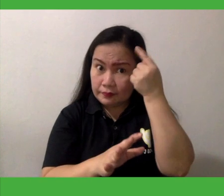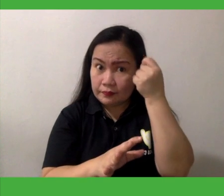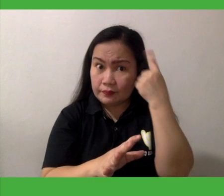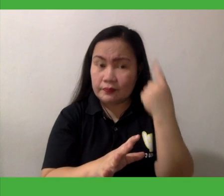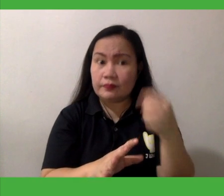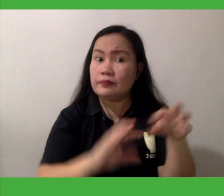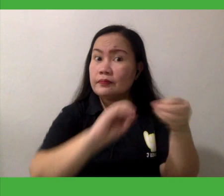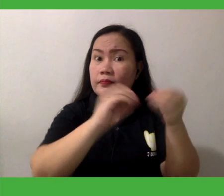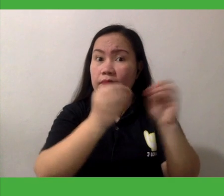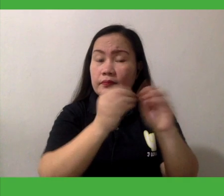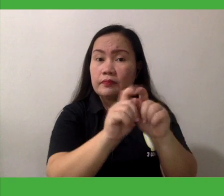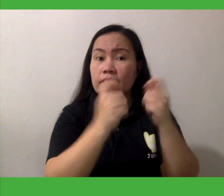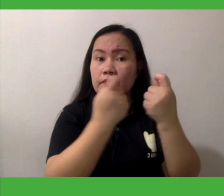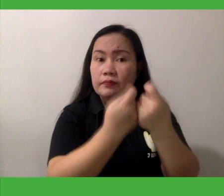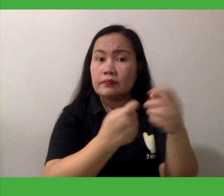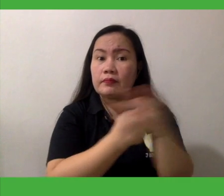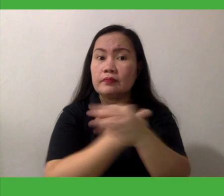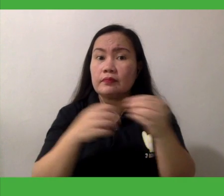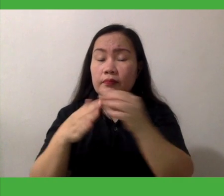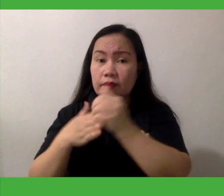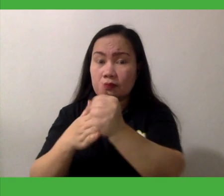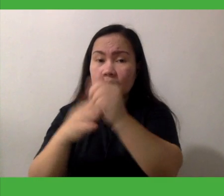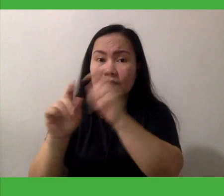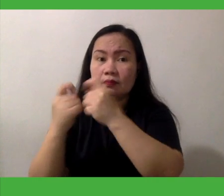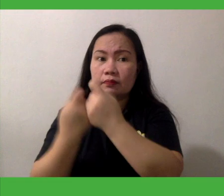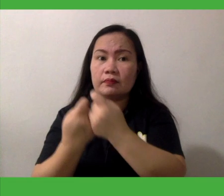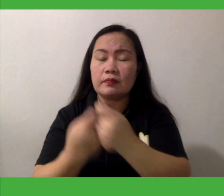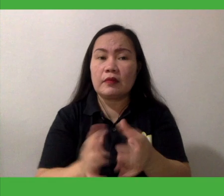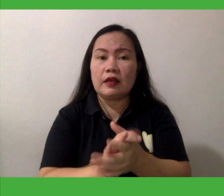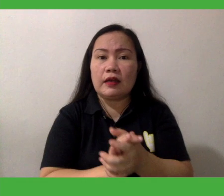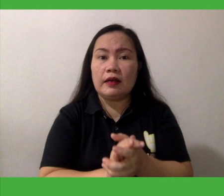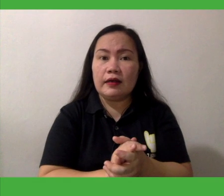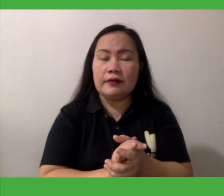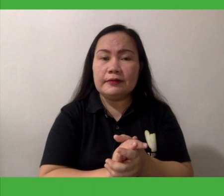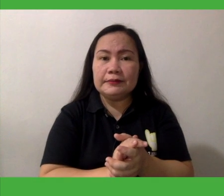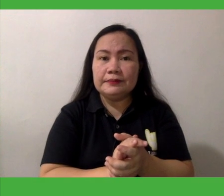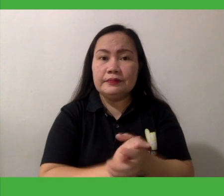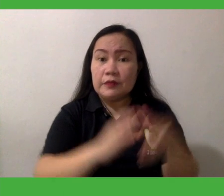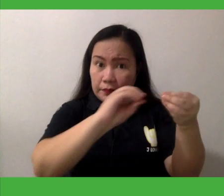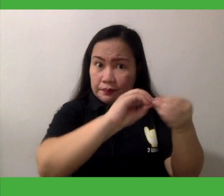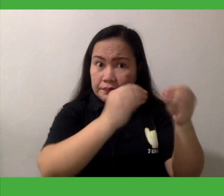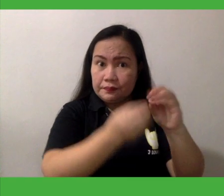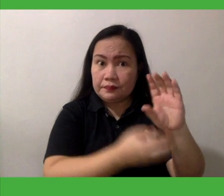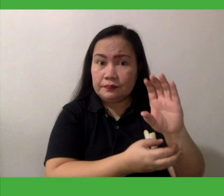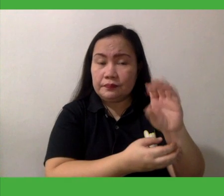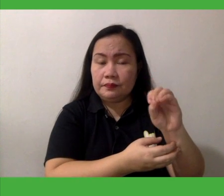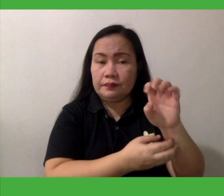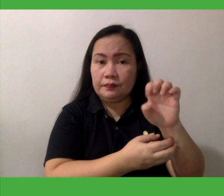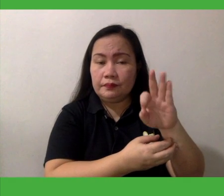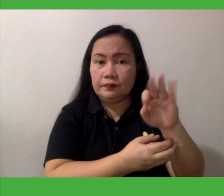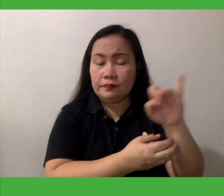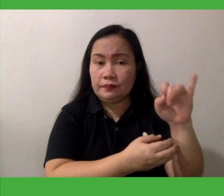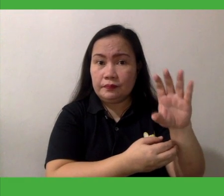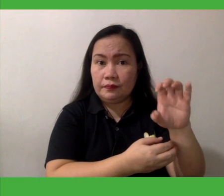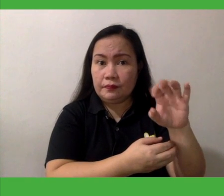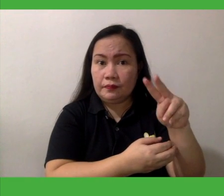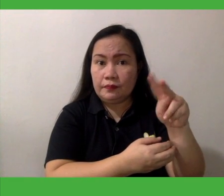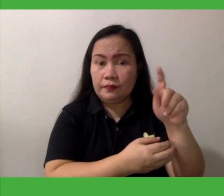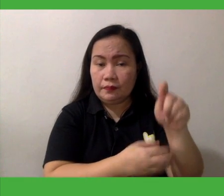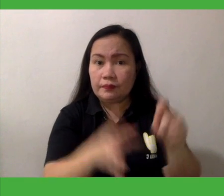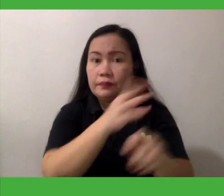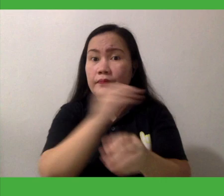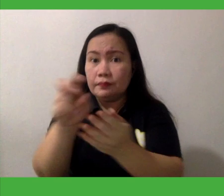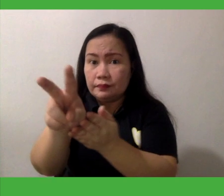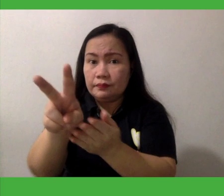the leading term, the coefficient, the numerical and literal coefficient, ang pag-differentiate natin sa constant